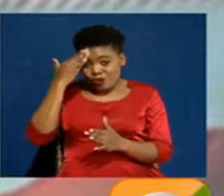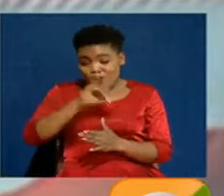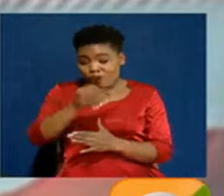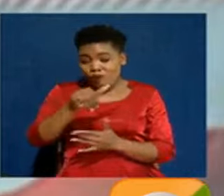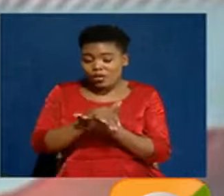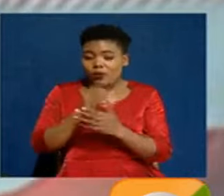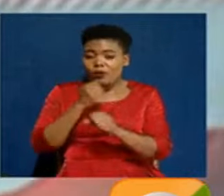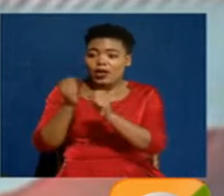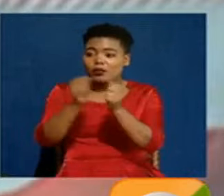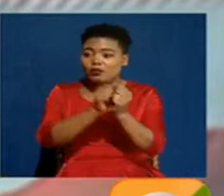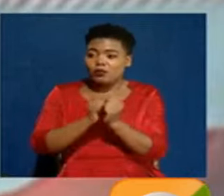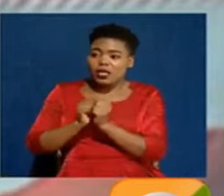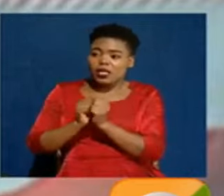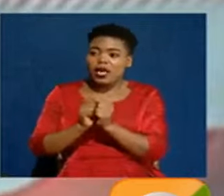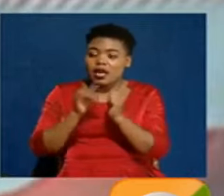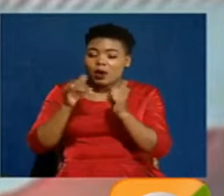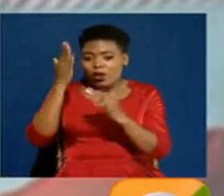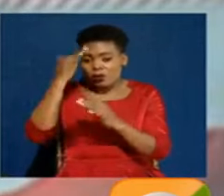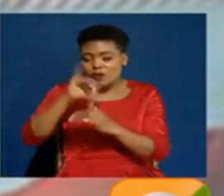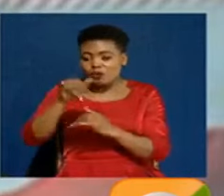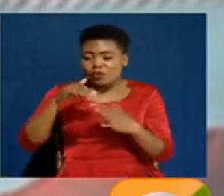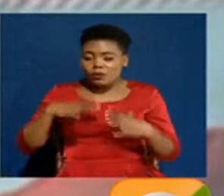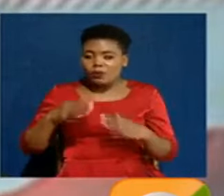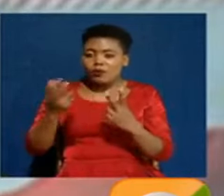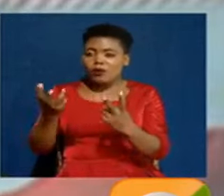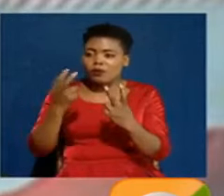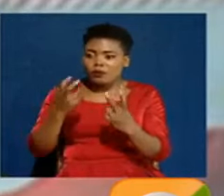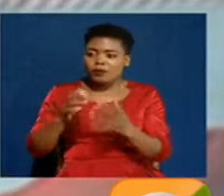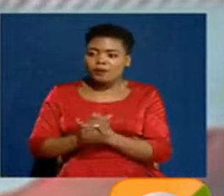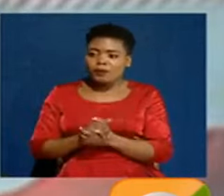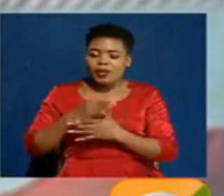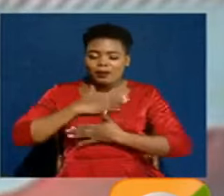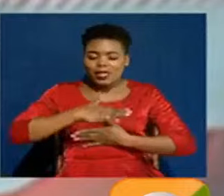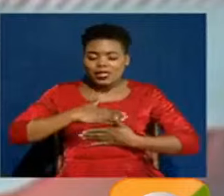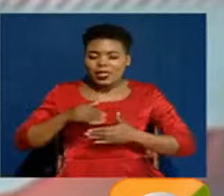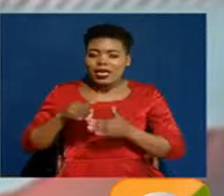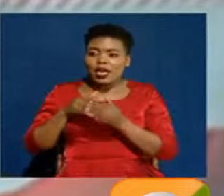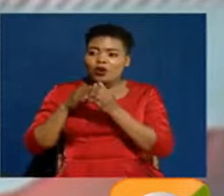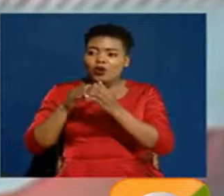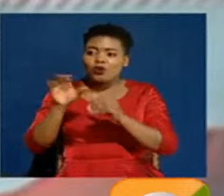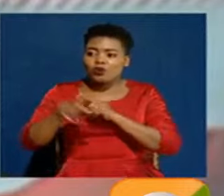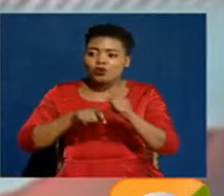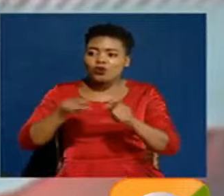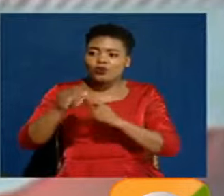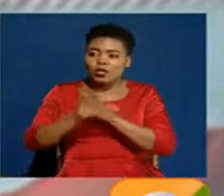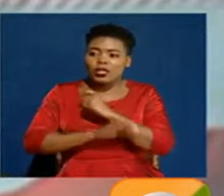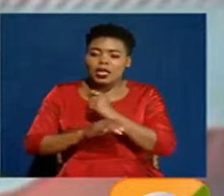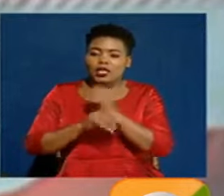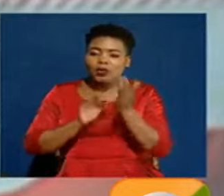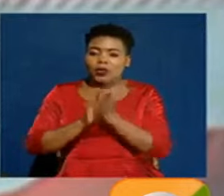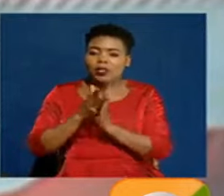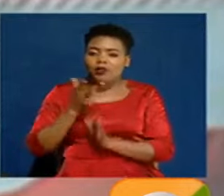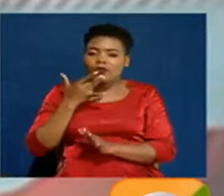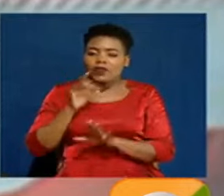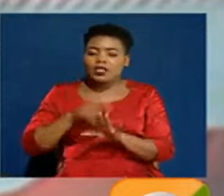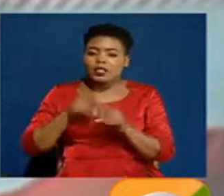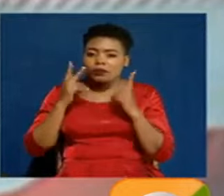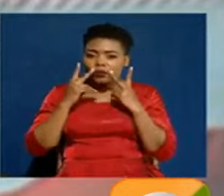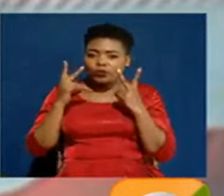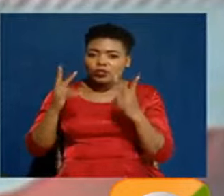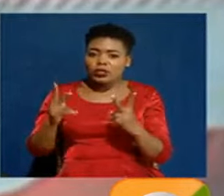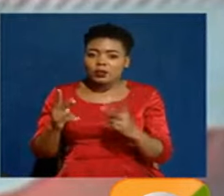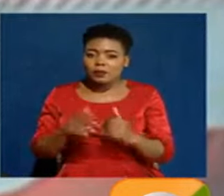at me harshly, governed this country without internal party elections. Right. When you look at